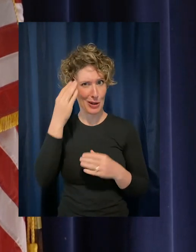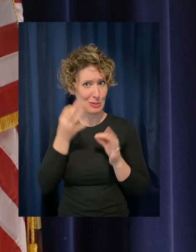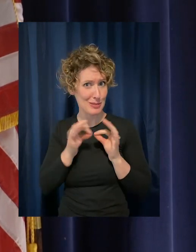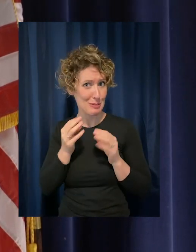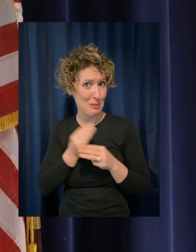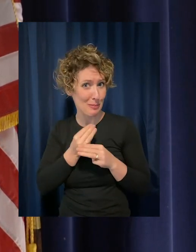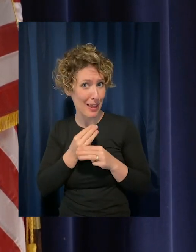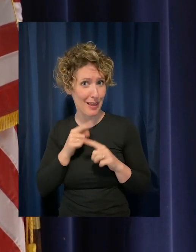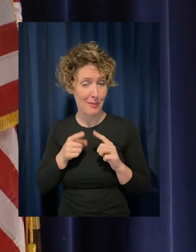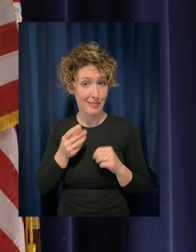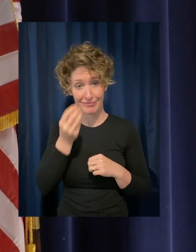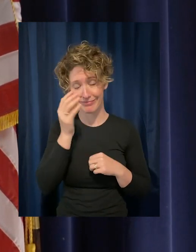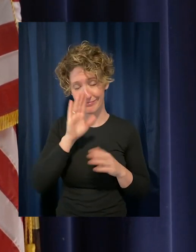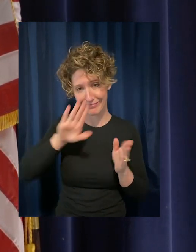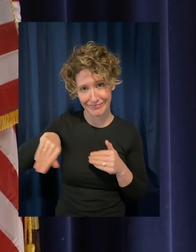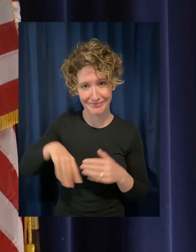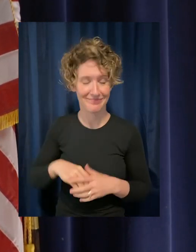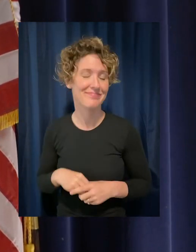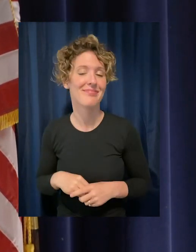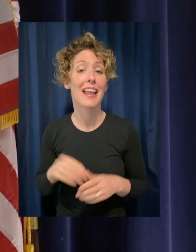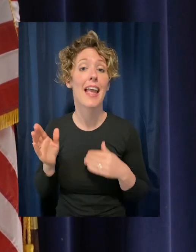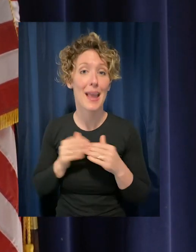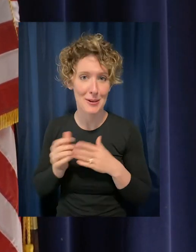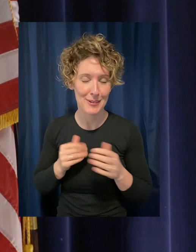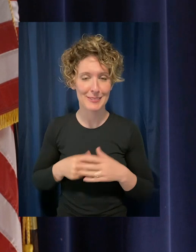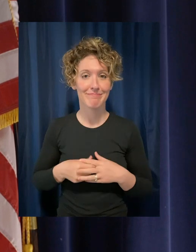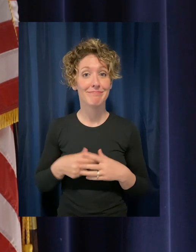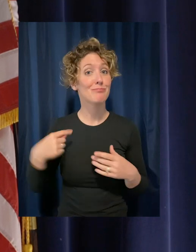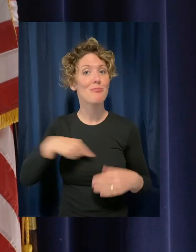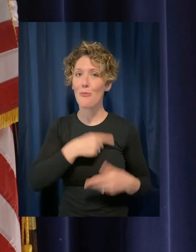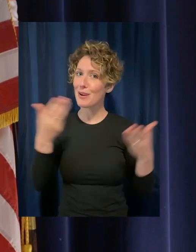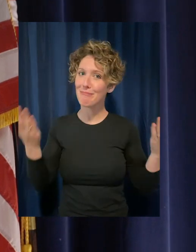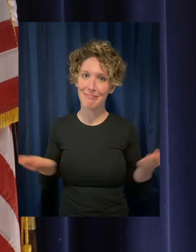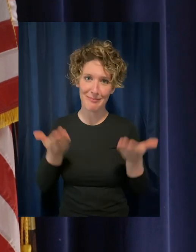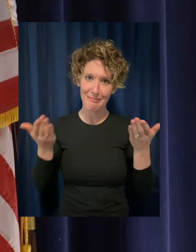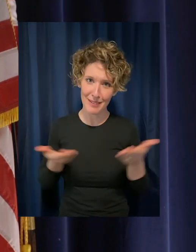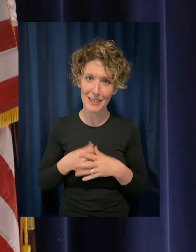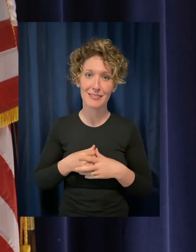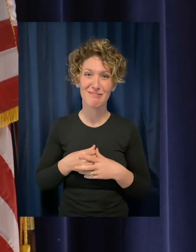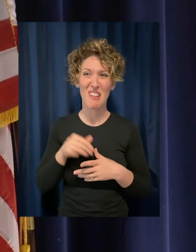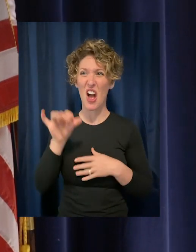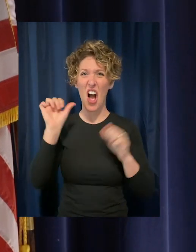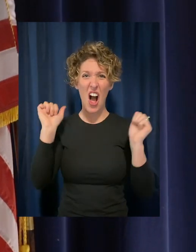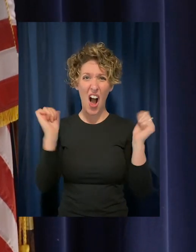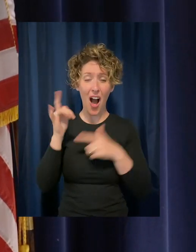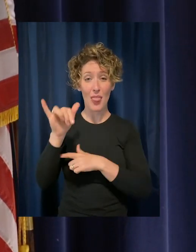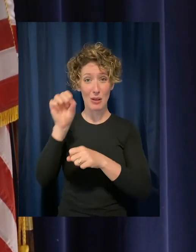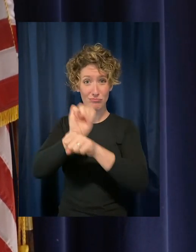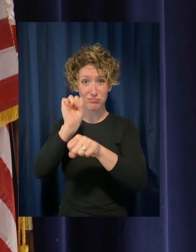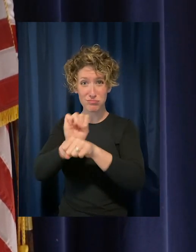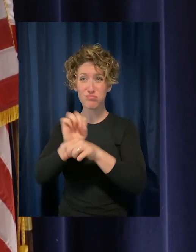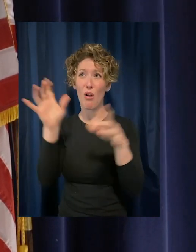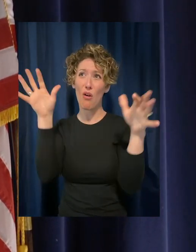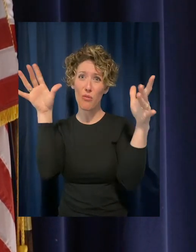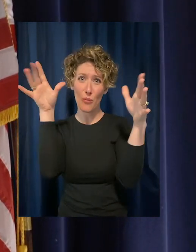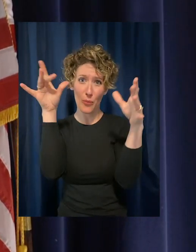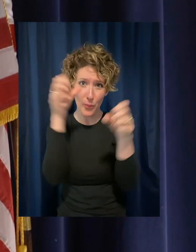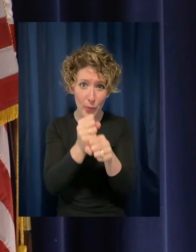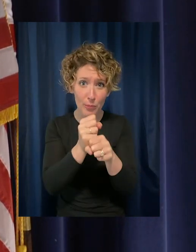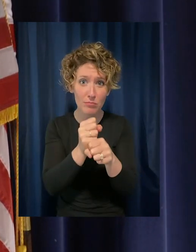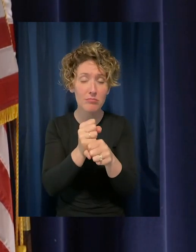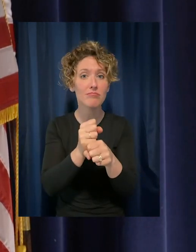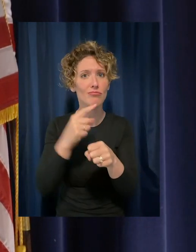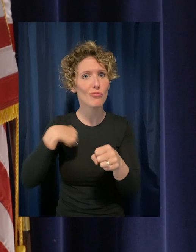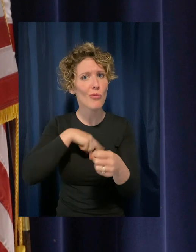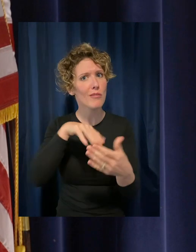calculator, case in point. And now, here we are. The culmination of all that work brings us to this perfectly